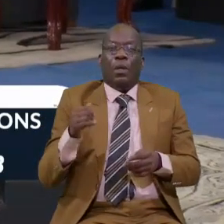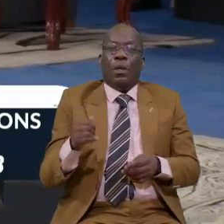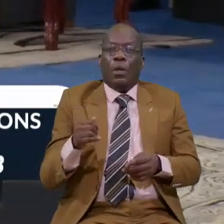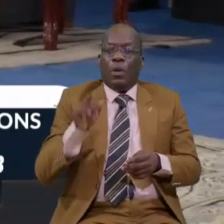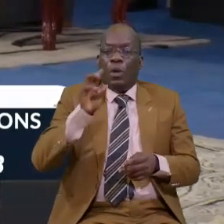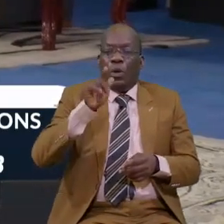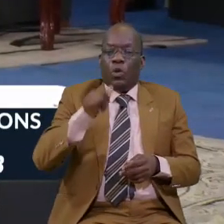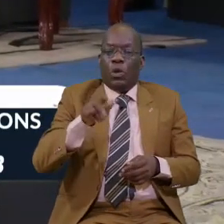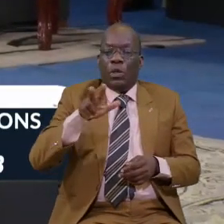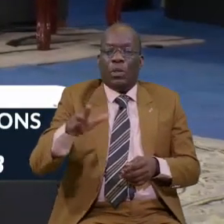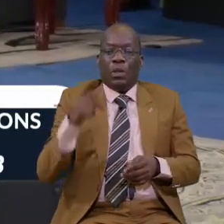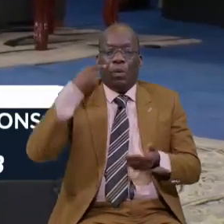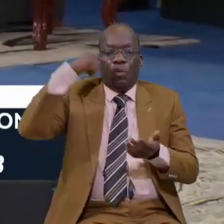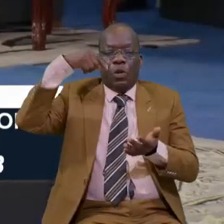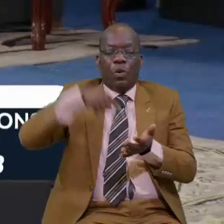behold,